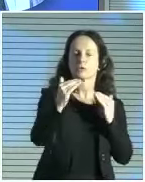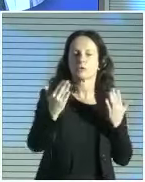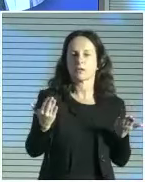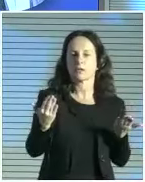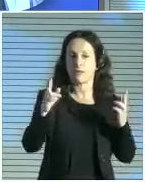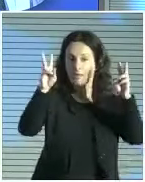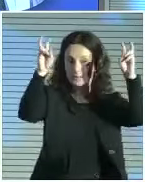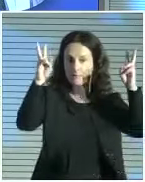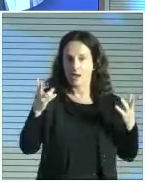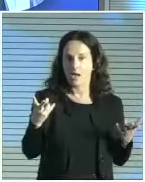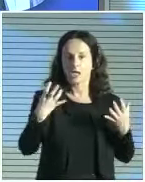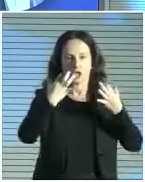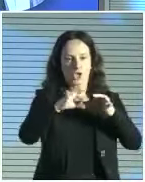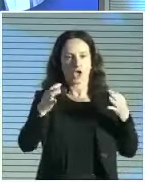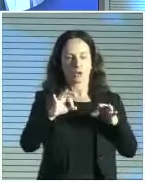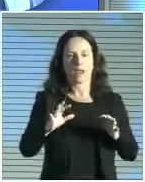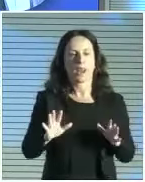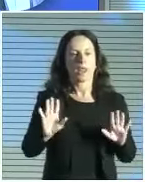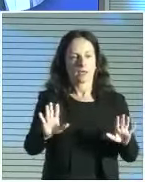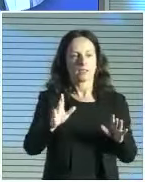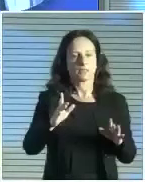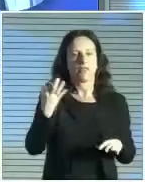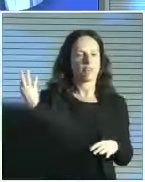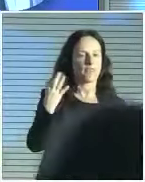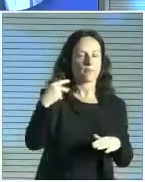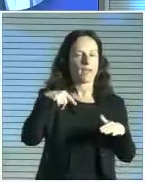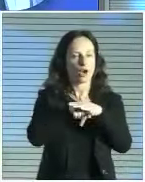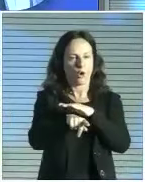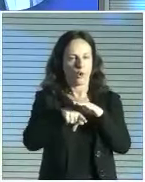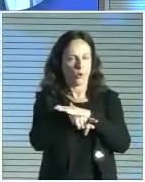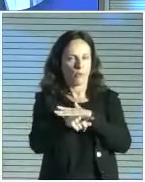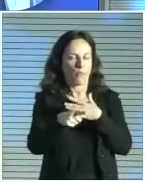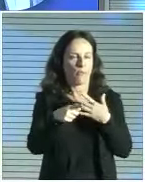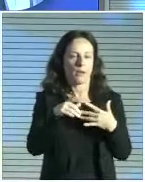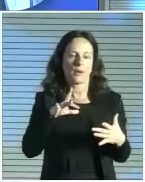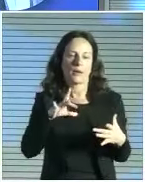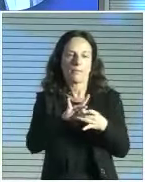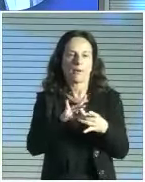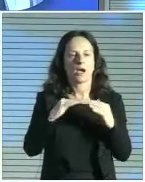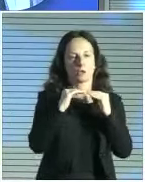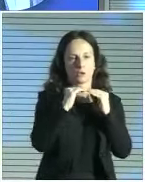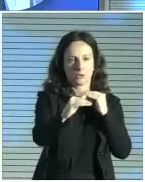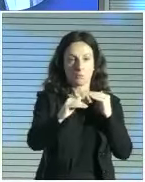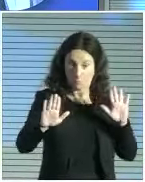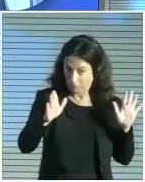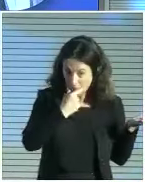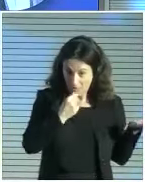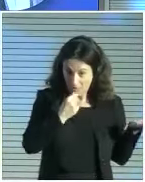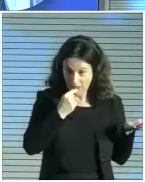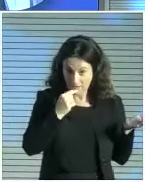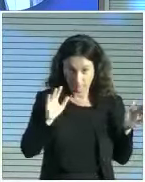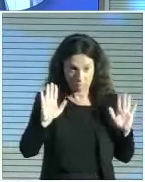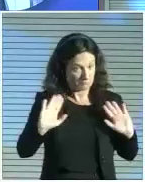govern around sustainability. But is that really that easy? And that is a bit what